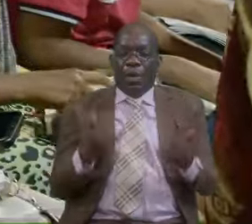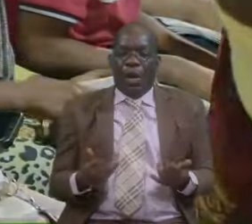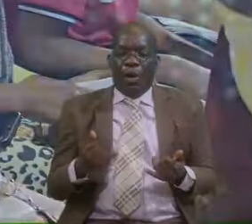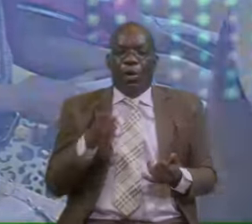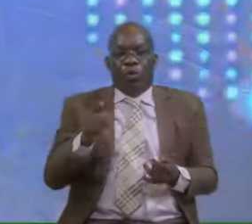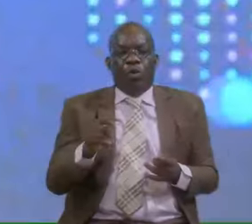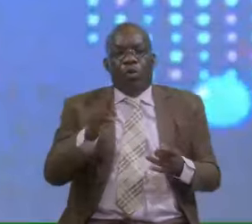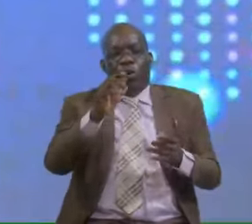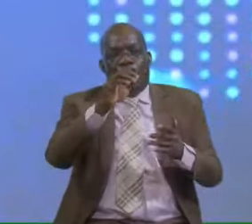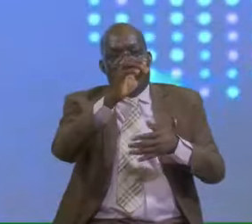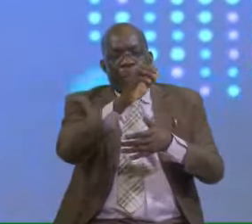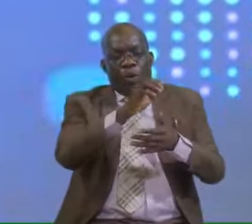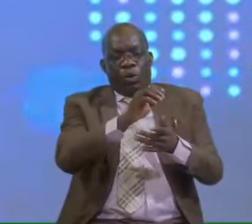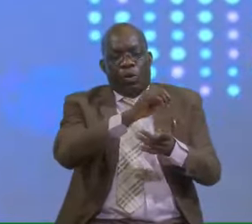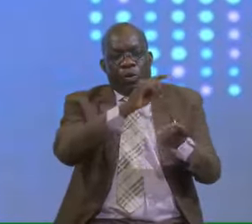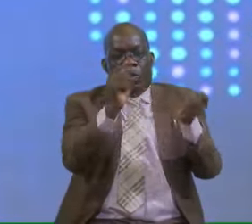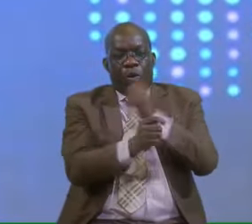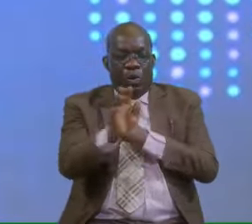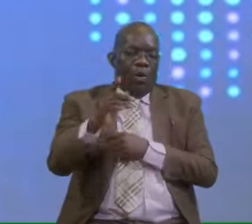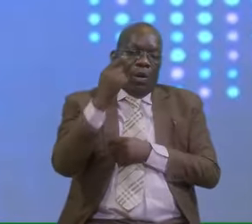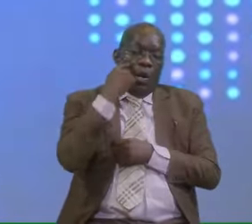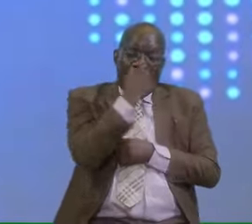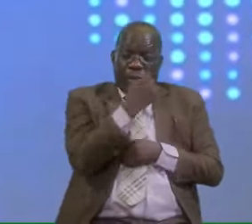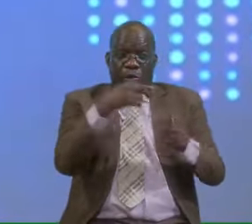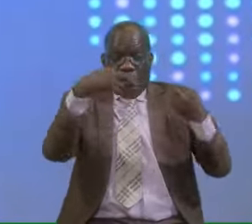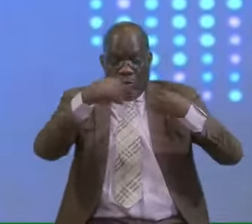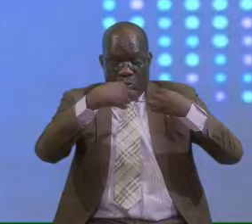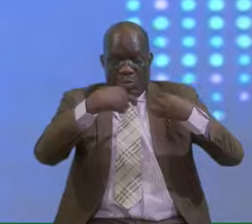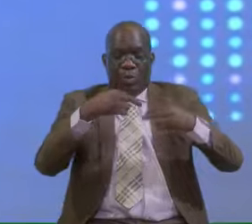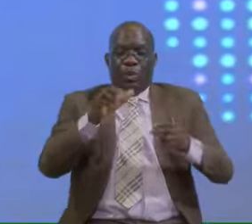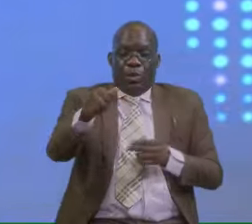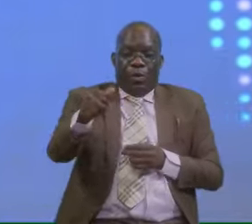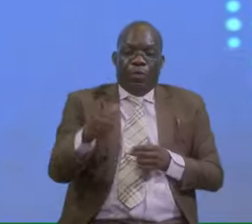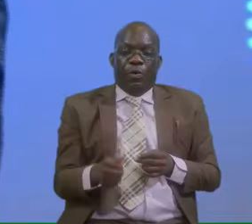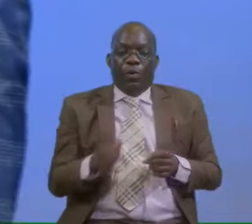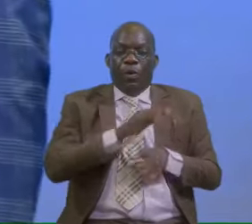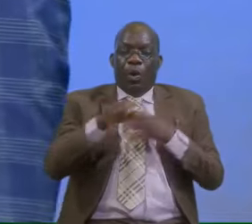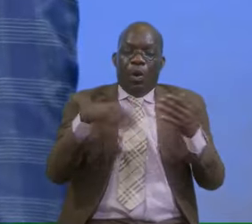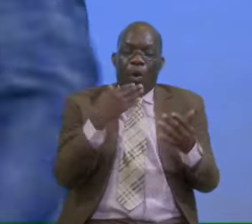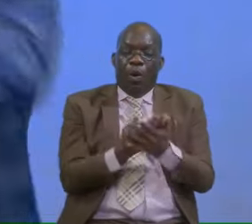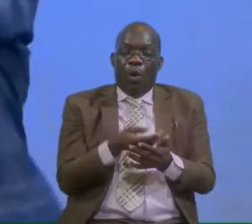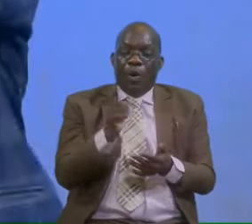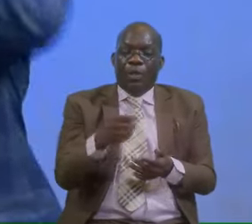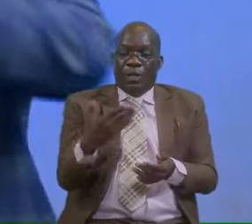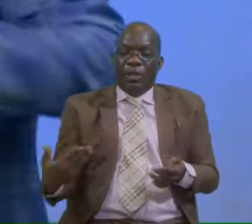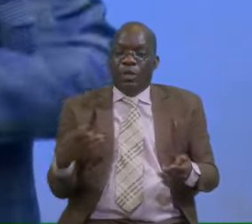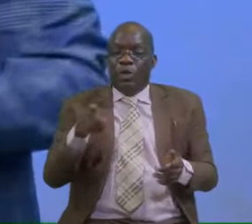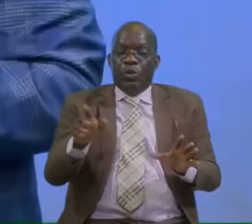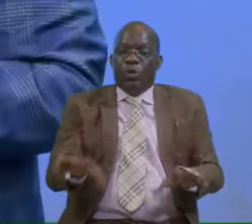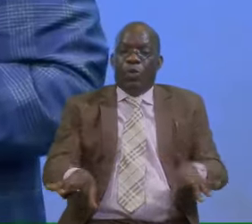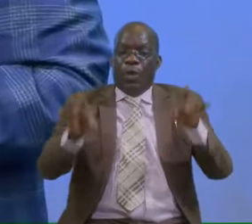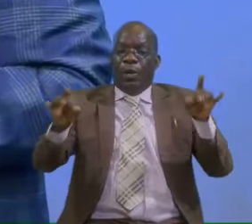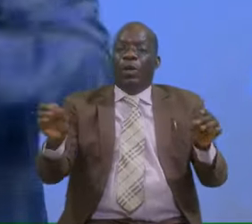to your inner life. Be sincere with yourself. All those things you found impossible in your